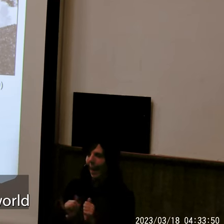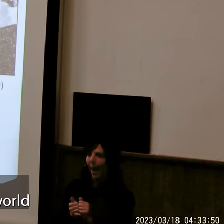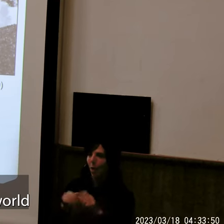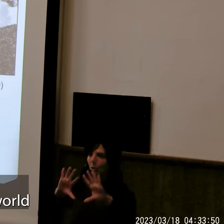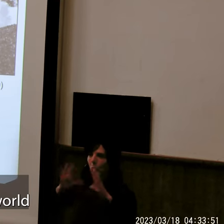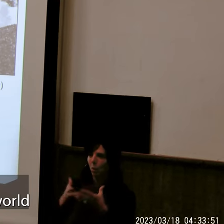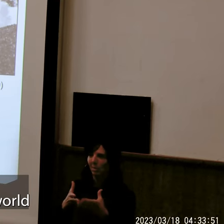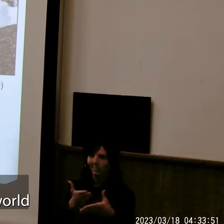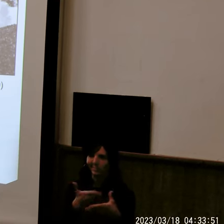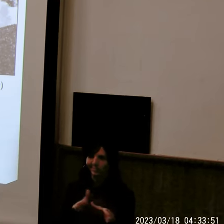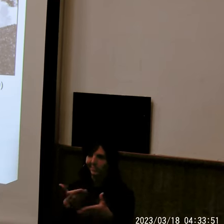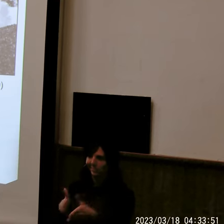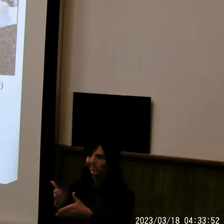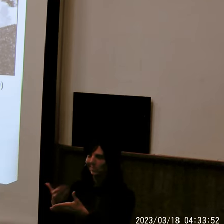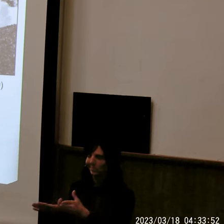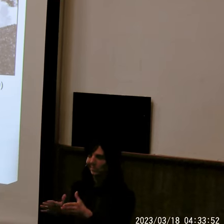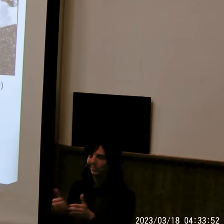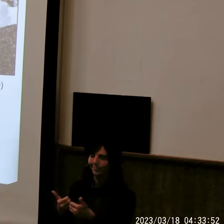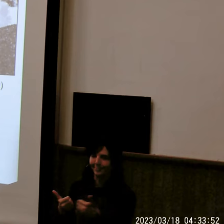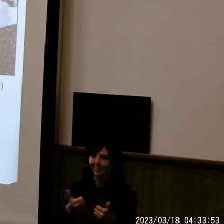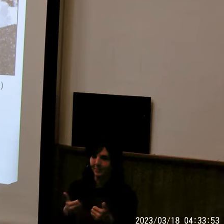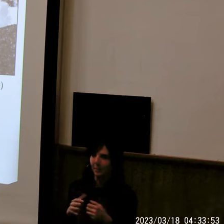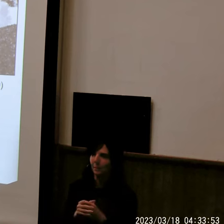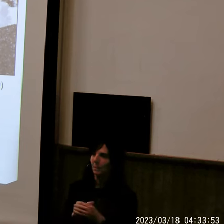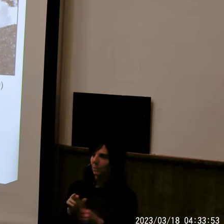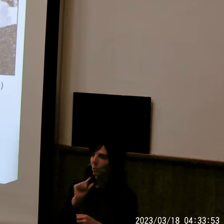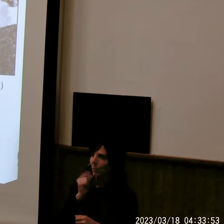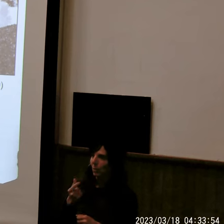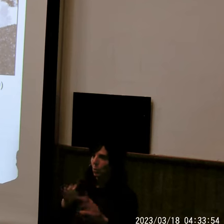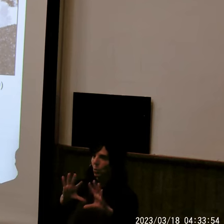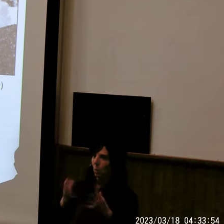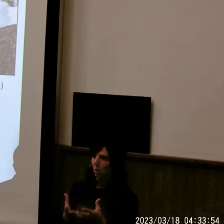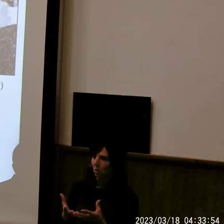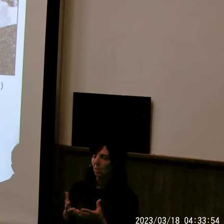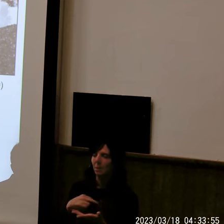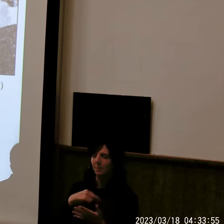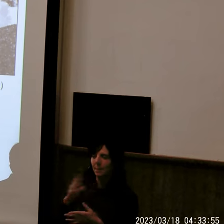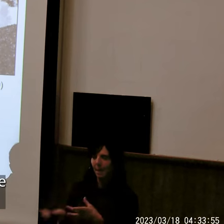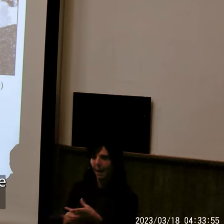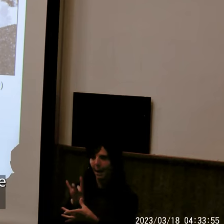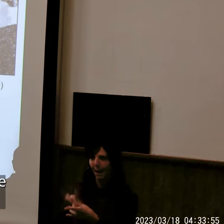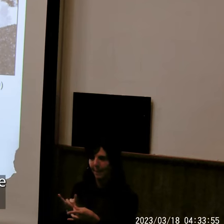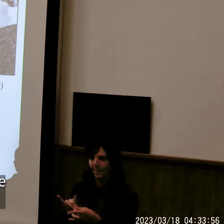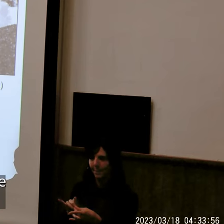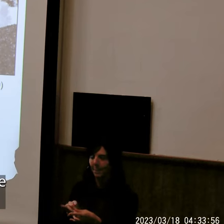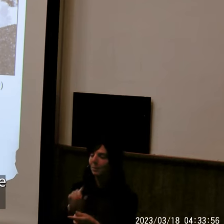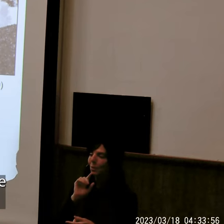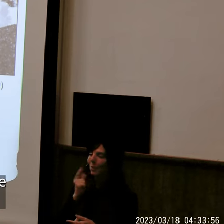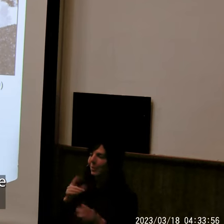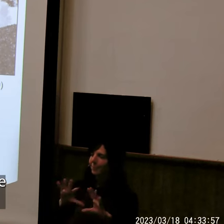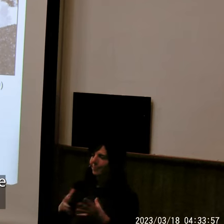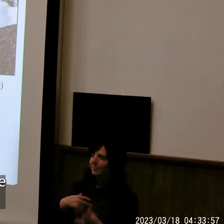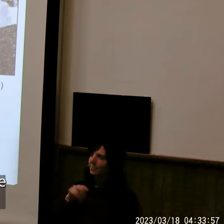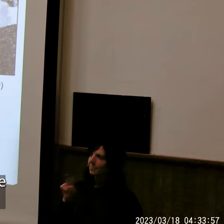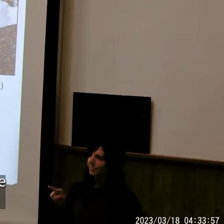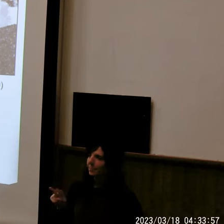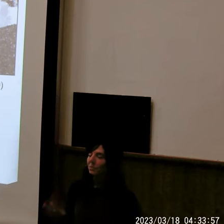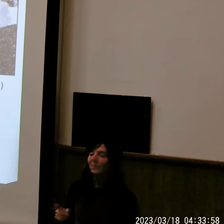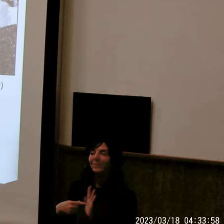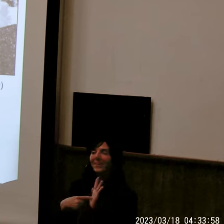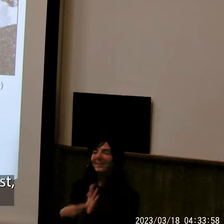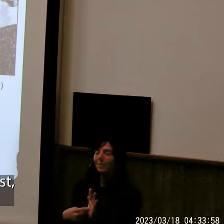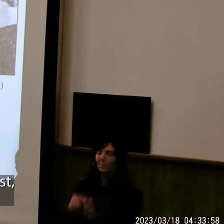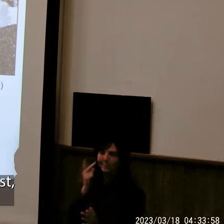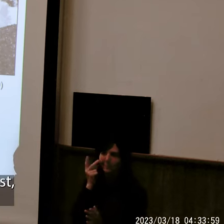in queering the real world, in order to make a world that feels real to queers. Black holes are a recurring trope in the